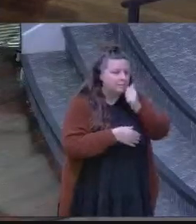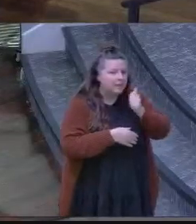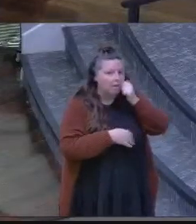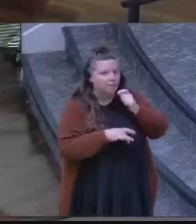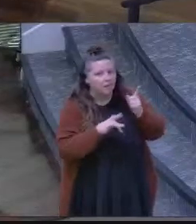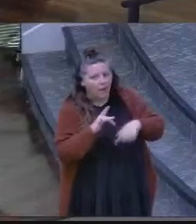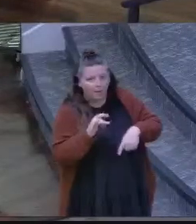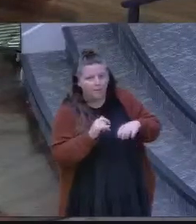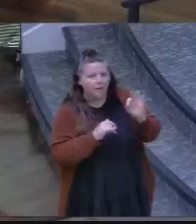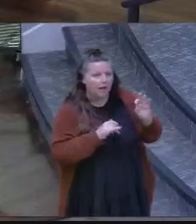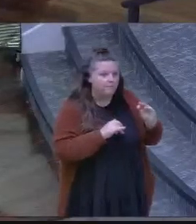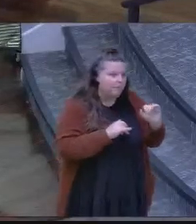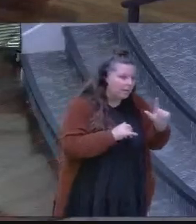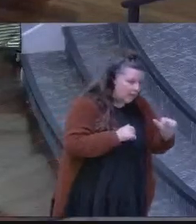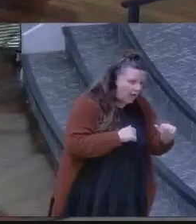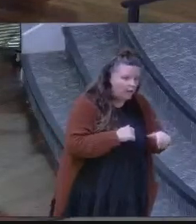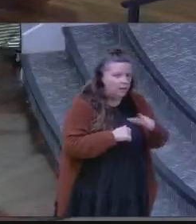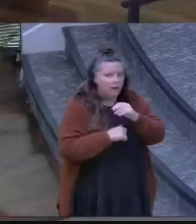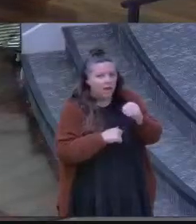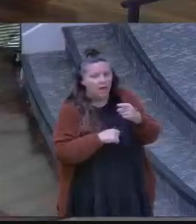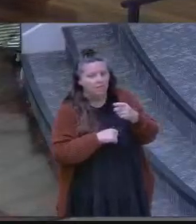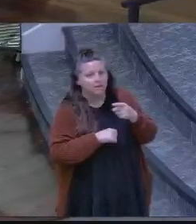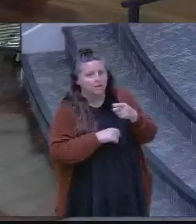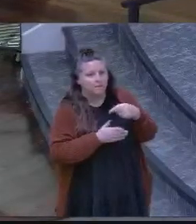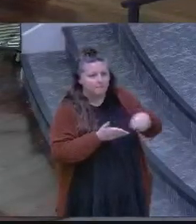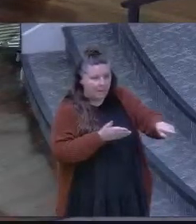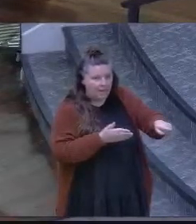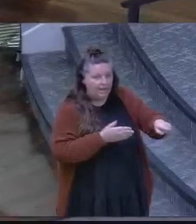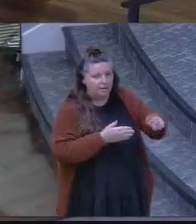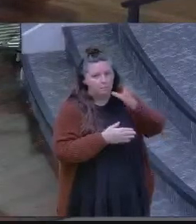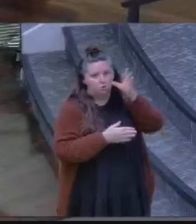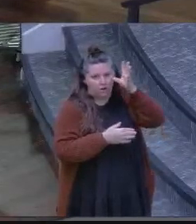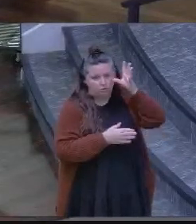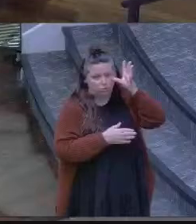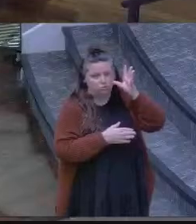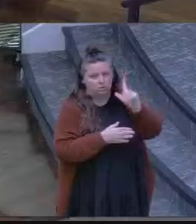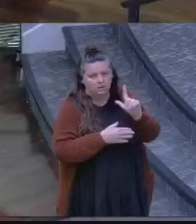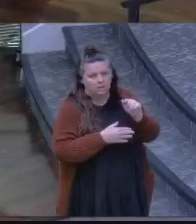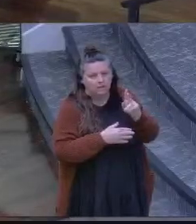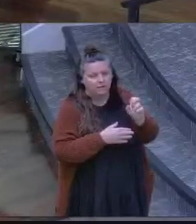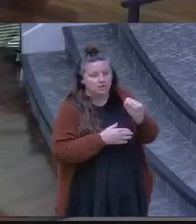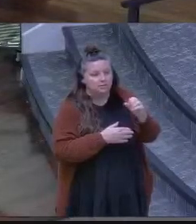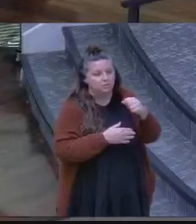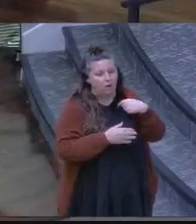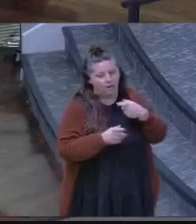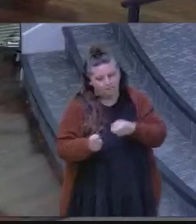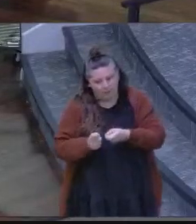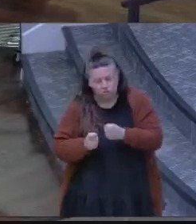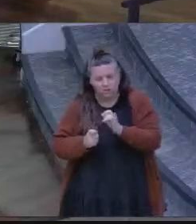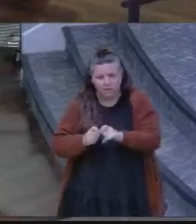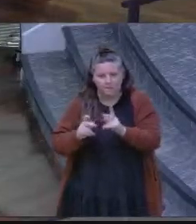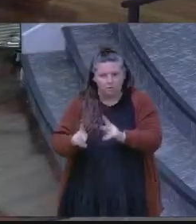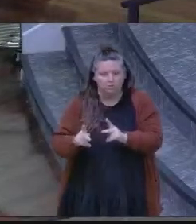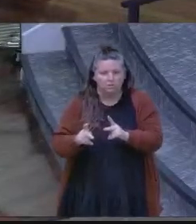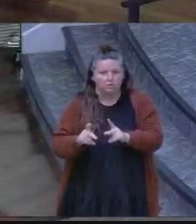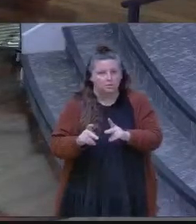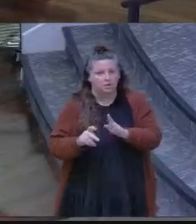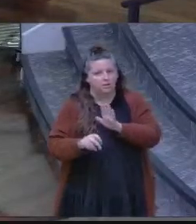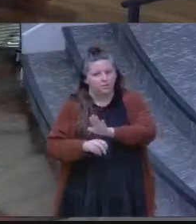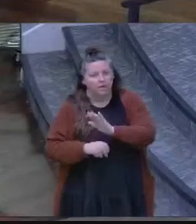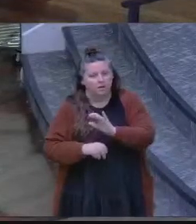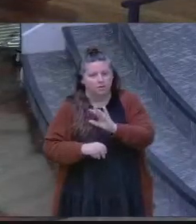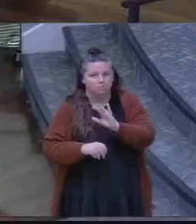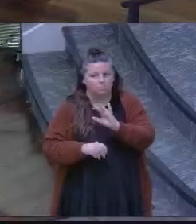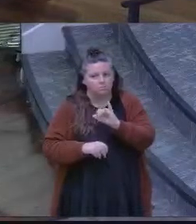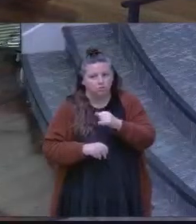the paid parental leave. And so I'm managing with that person an increase in volume on a regular basis.